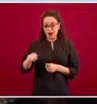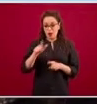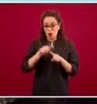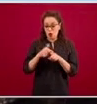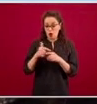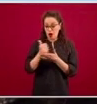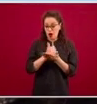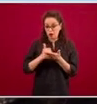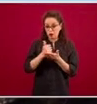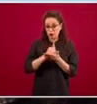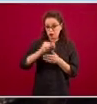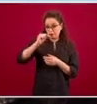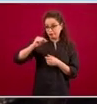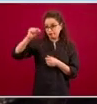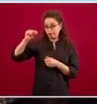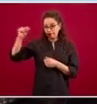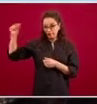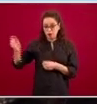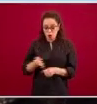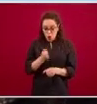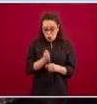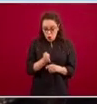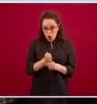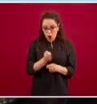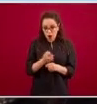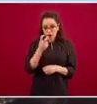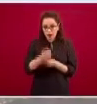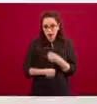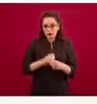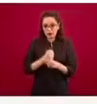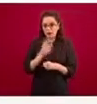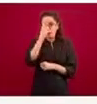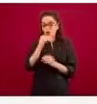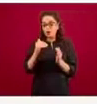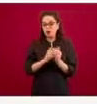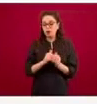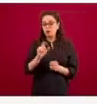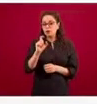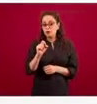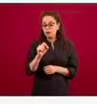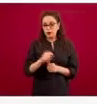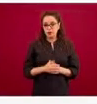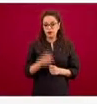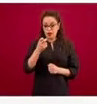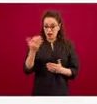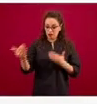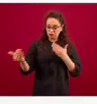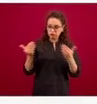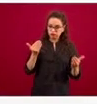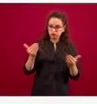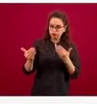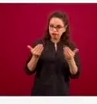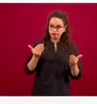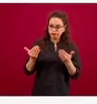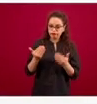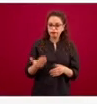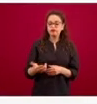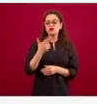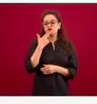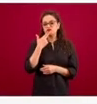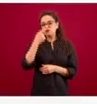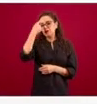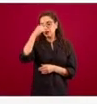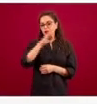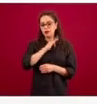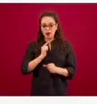And the yellow curve is what is happening right now in 2020. So the comparison is